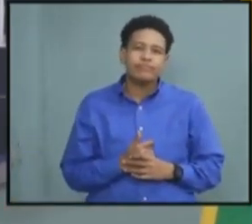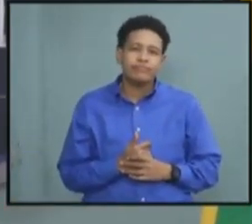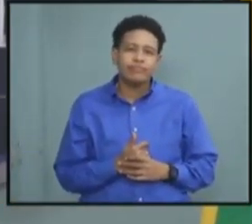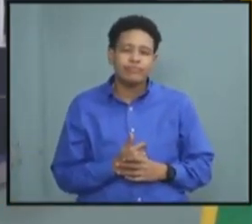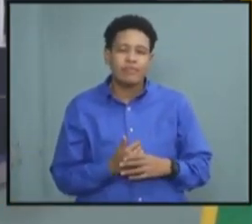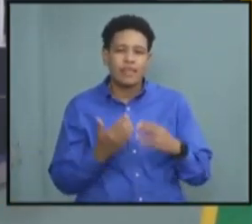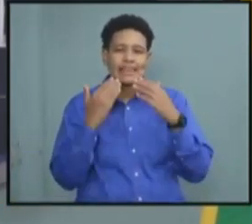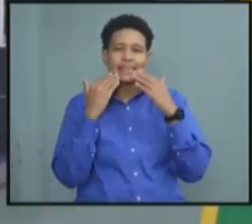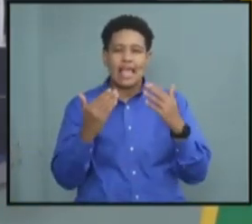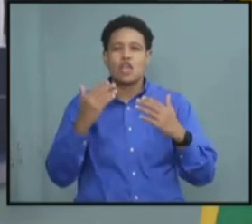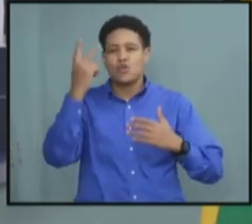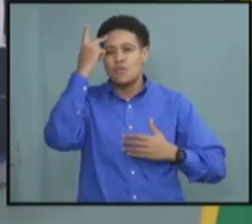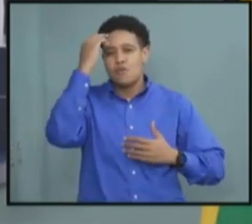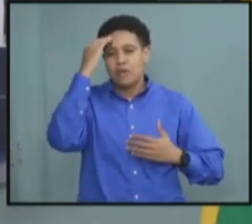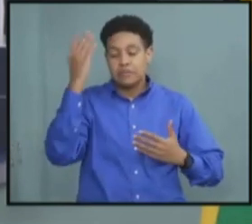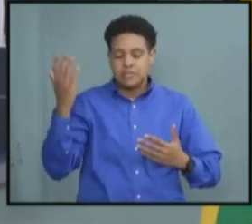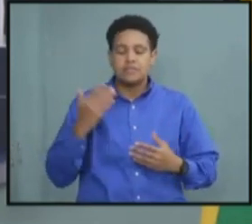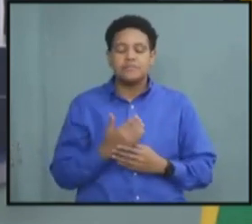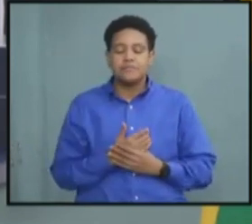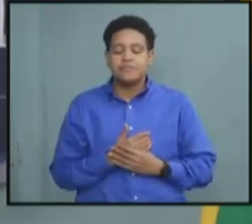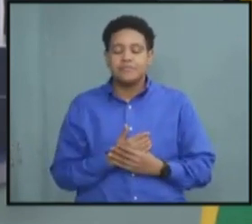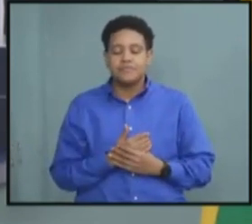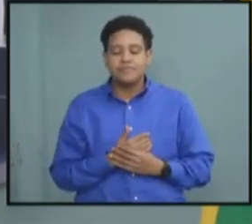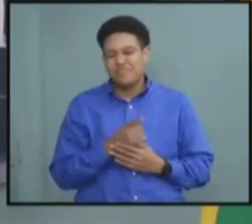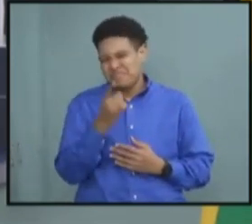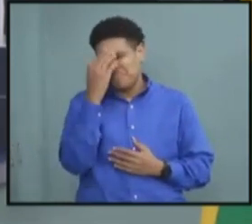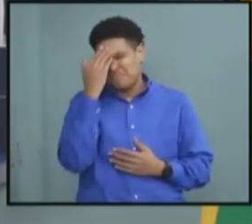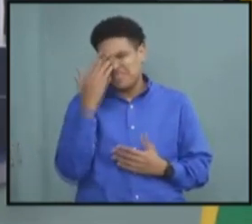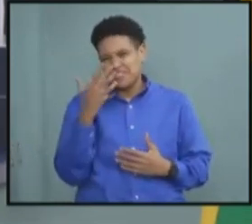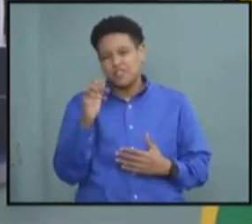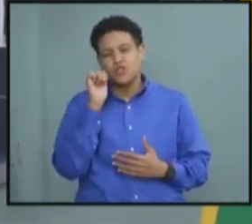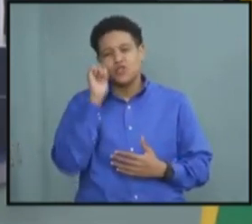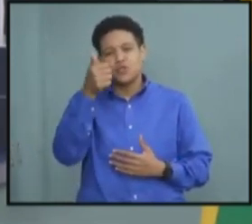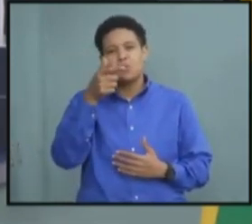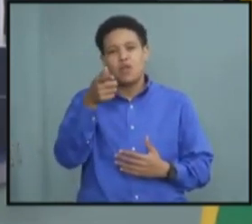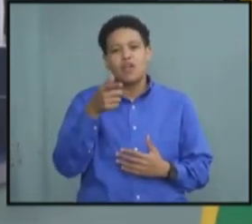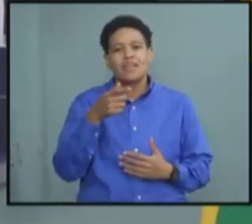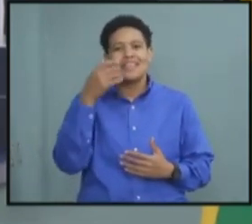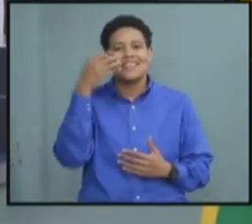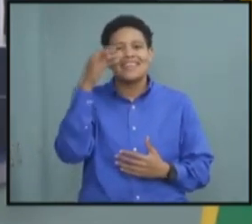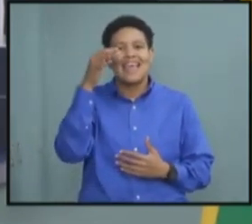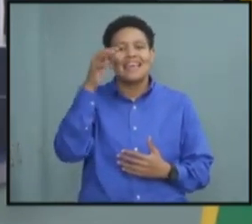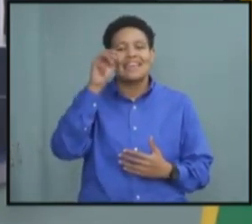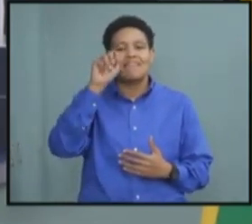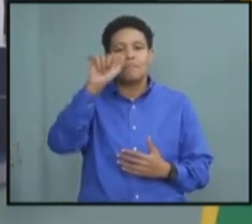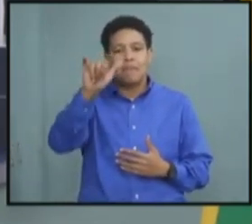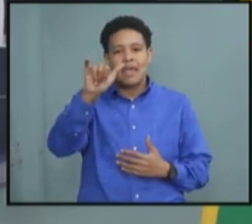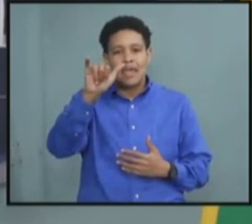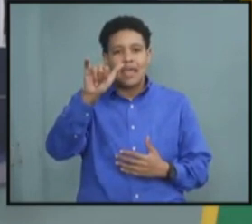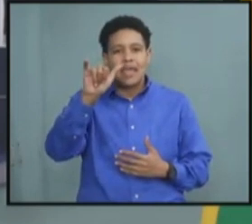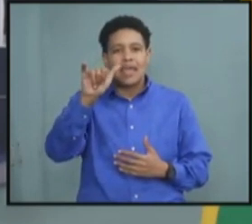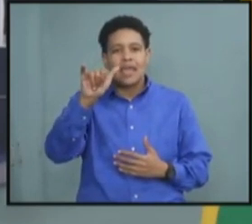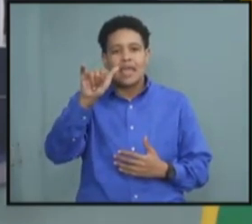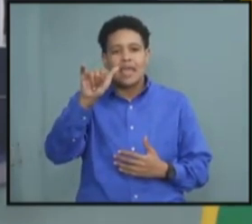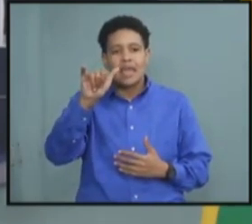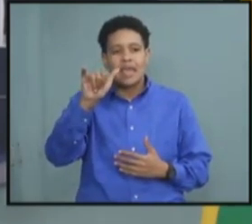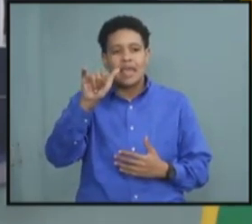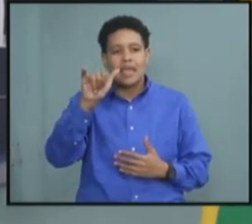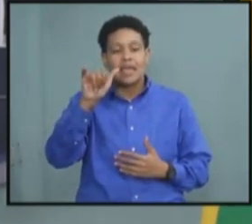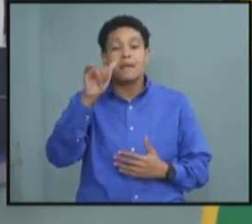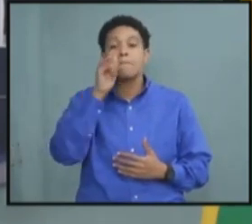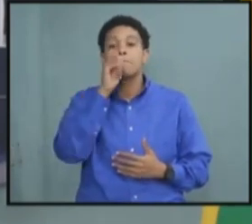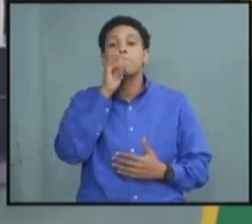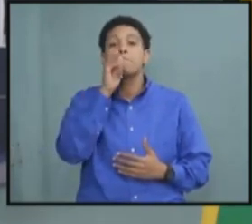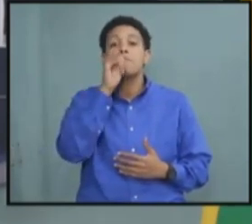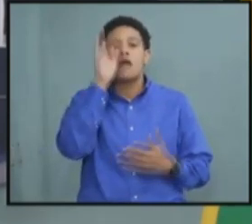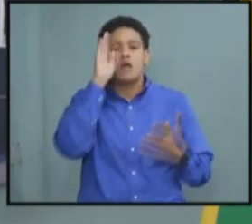Thank you, Prime Minister. As you all know, tomorrow, the 19th, the